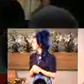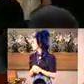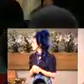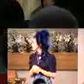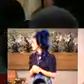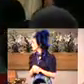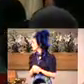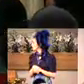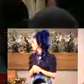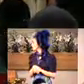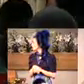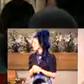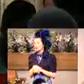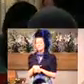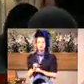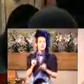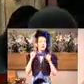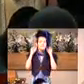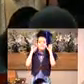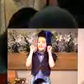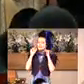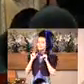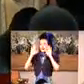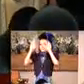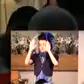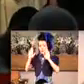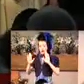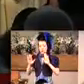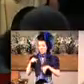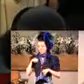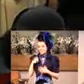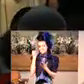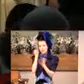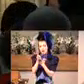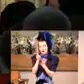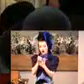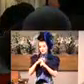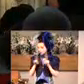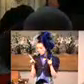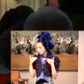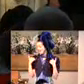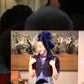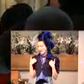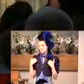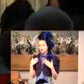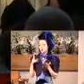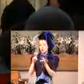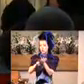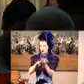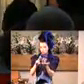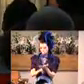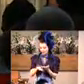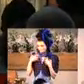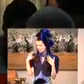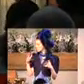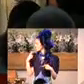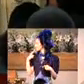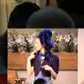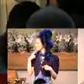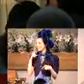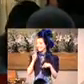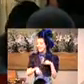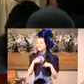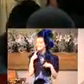It is a minor miracle in this economy, but we have gone under contract. I'm not able to tell you to